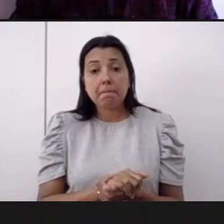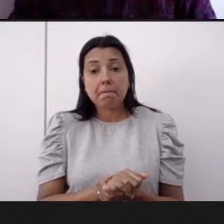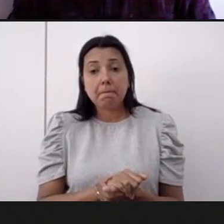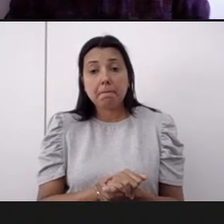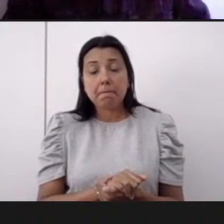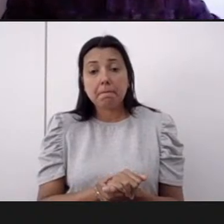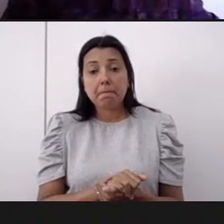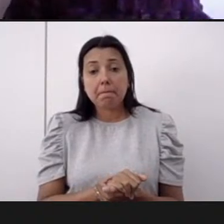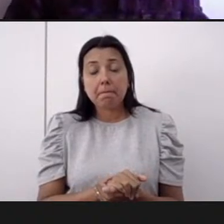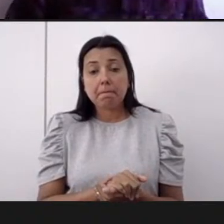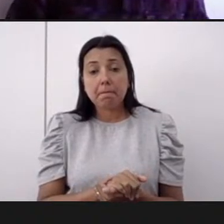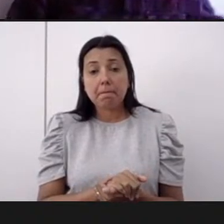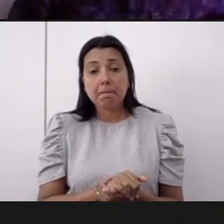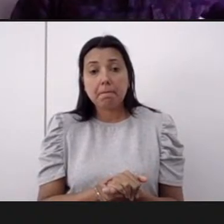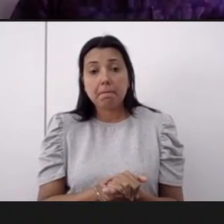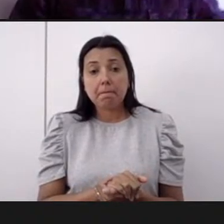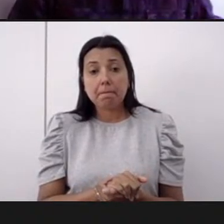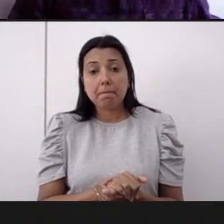founder,